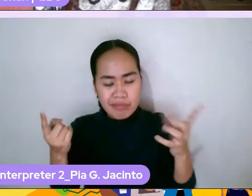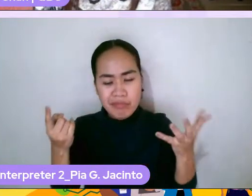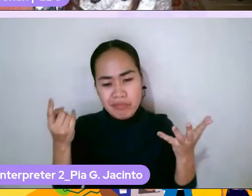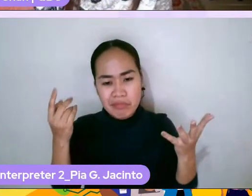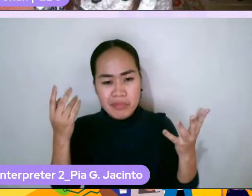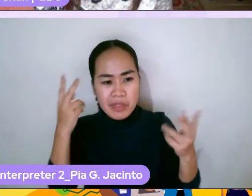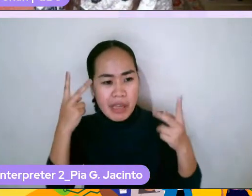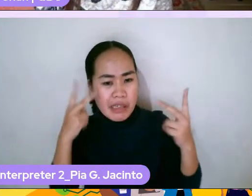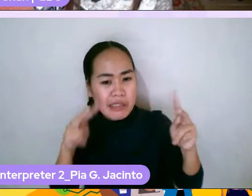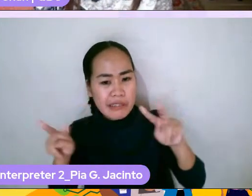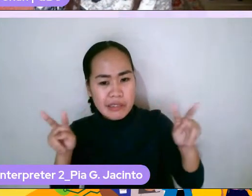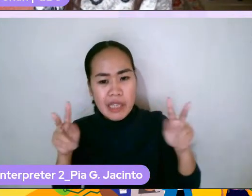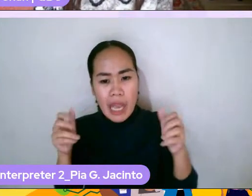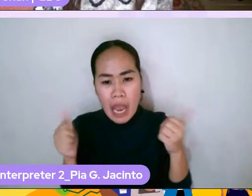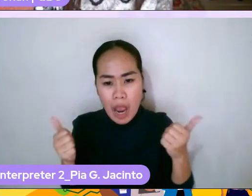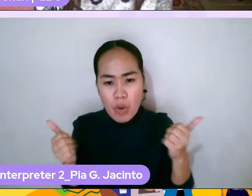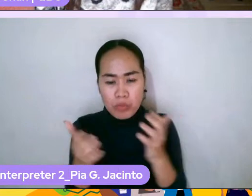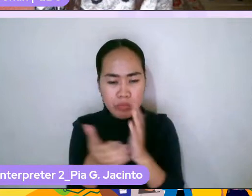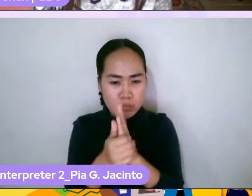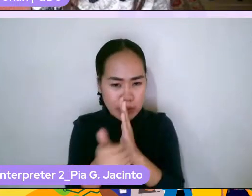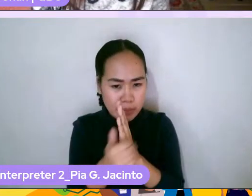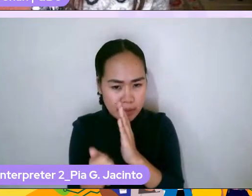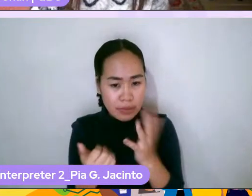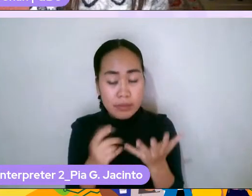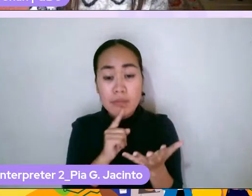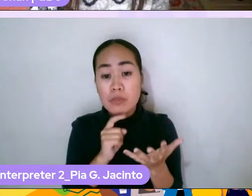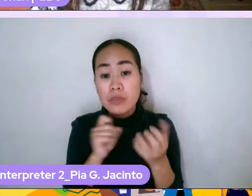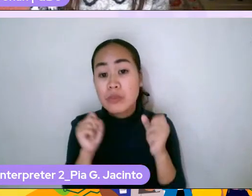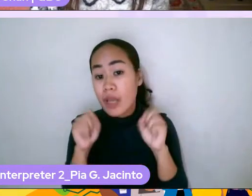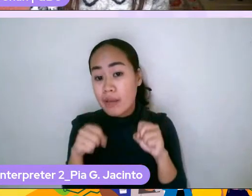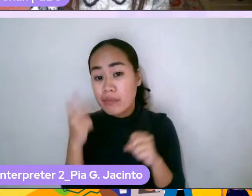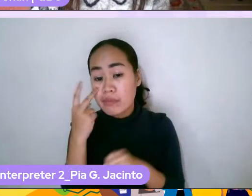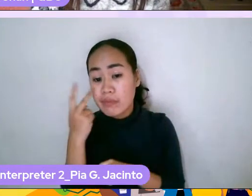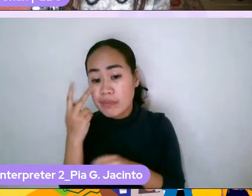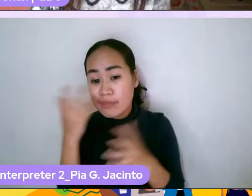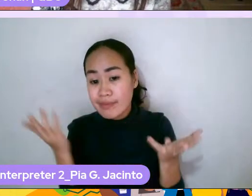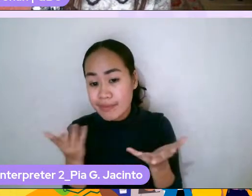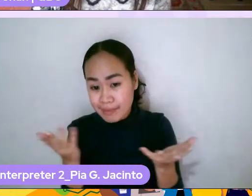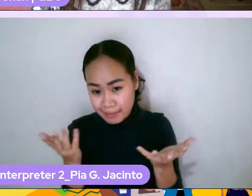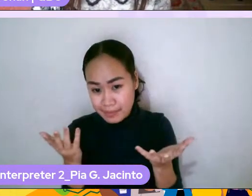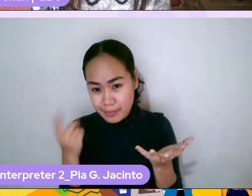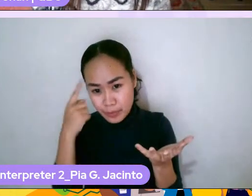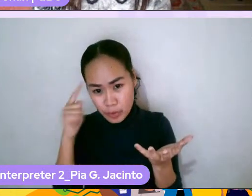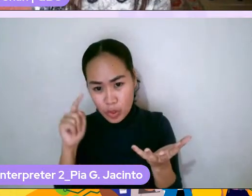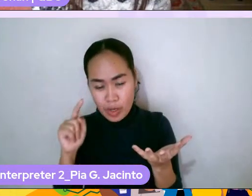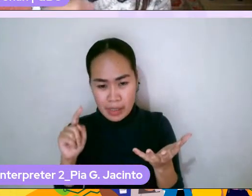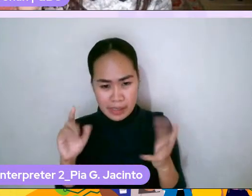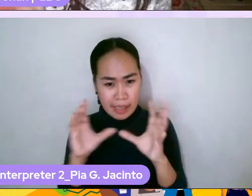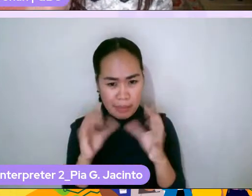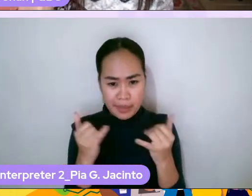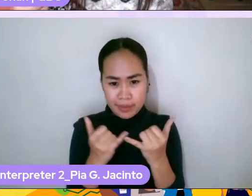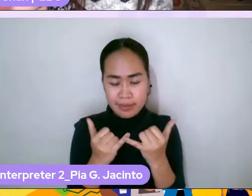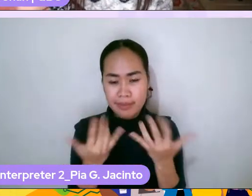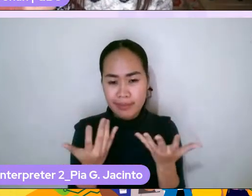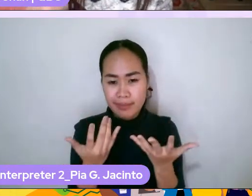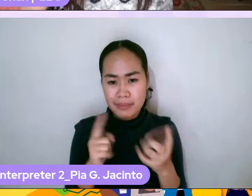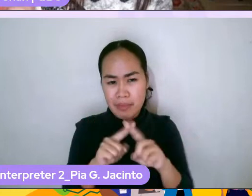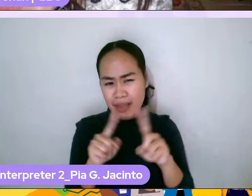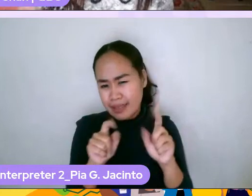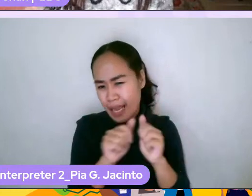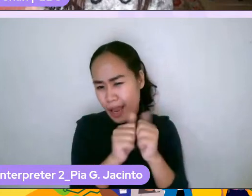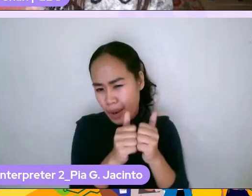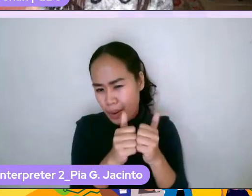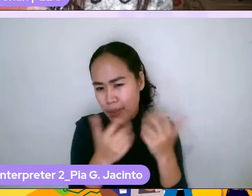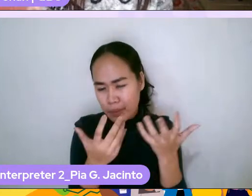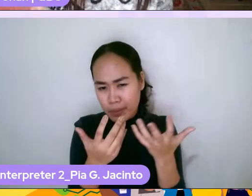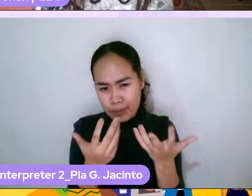So rest assured na we're actually actively looking for companies also. Pero in terms of building it up pa lang, definitely